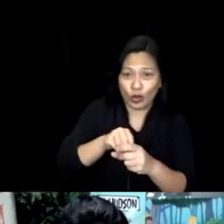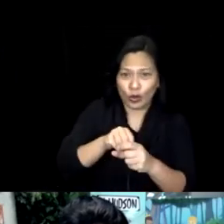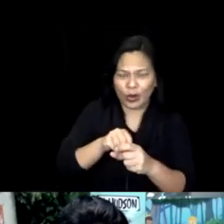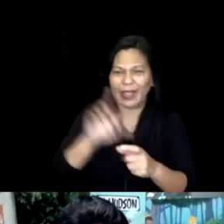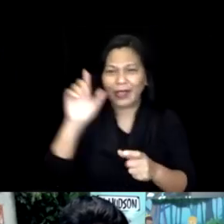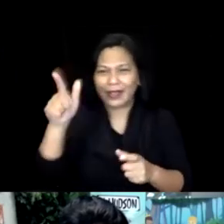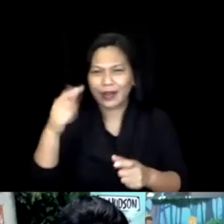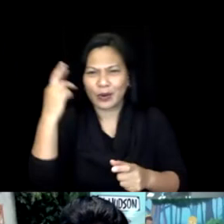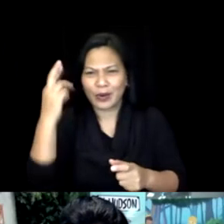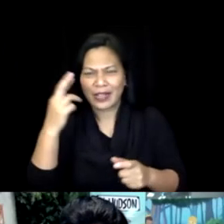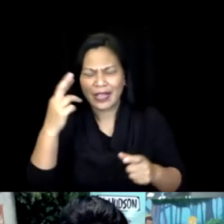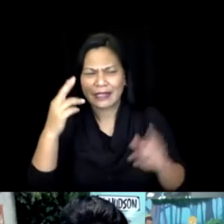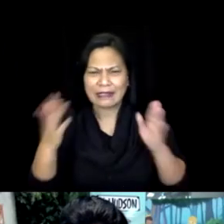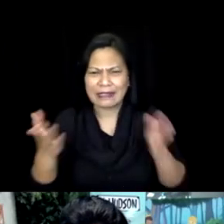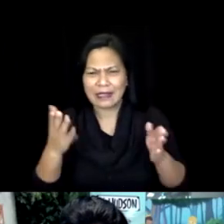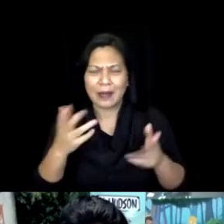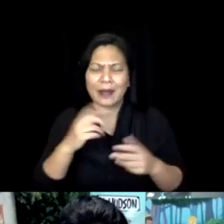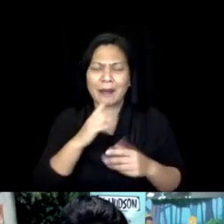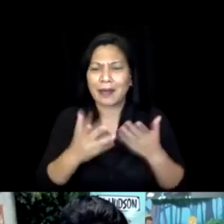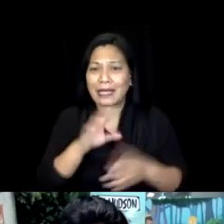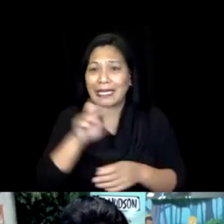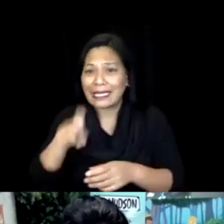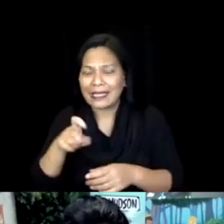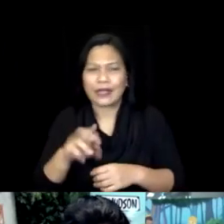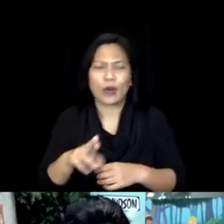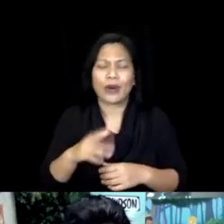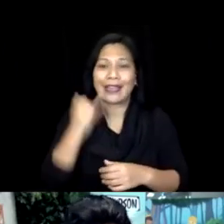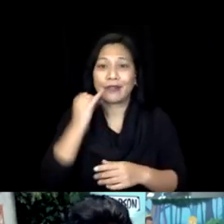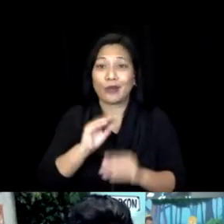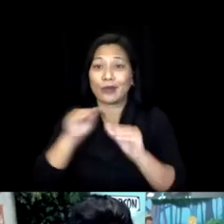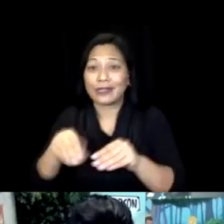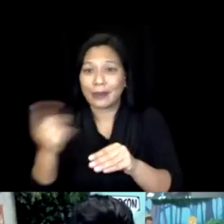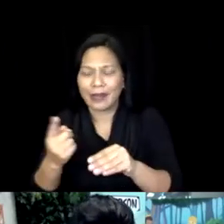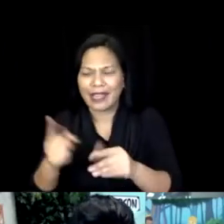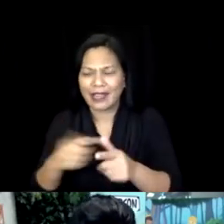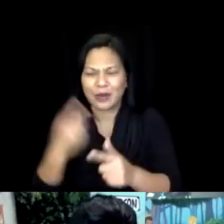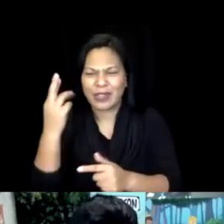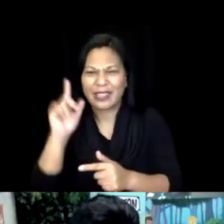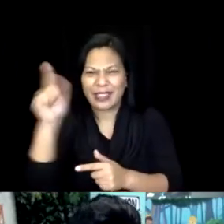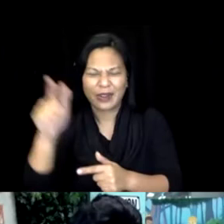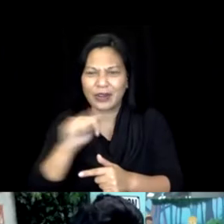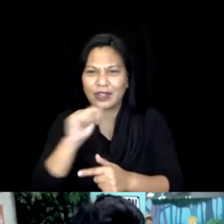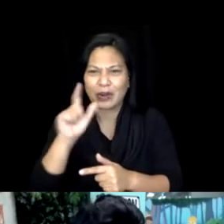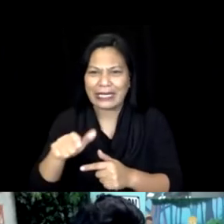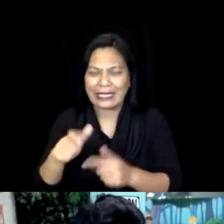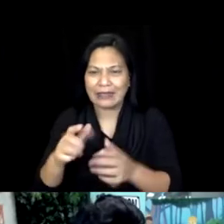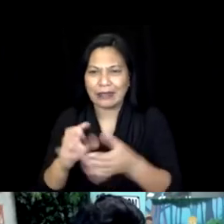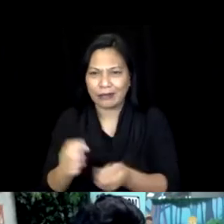is inappropriate, right? Or that no longer serves its purpose anymore. You